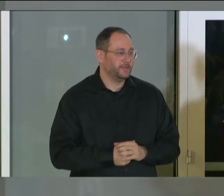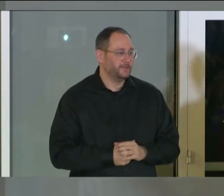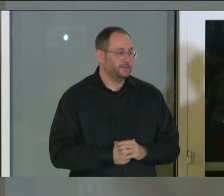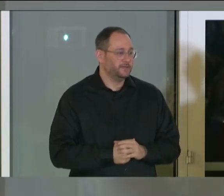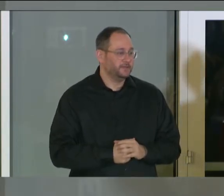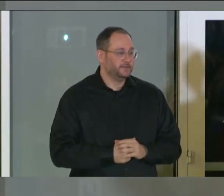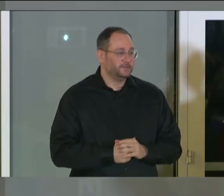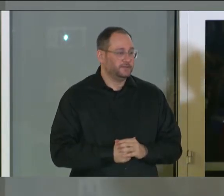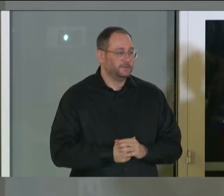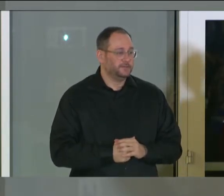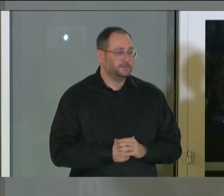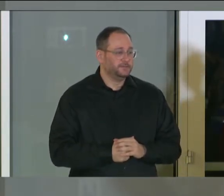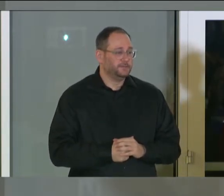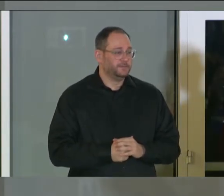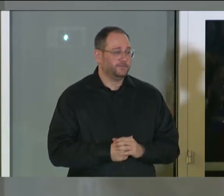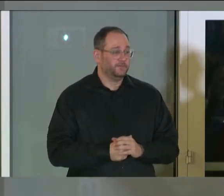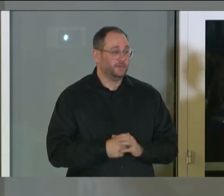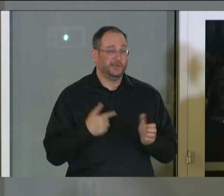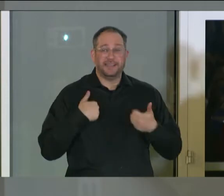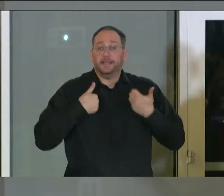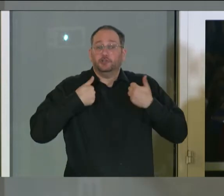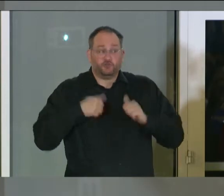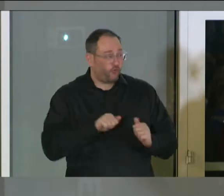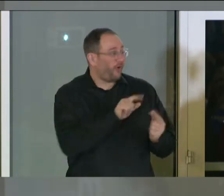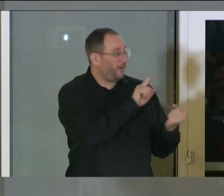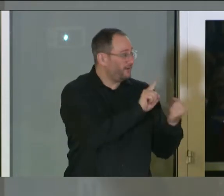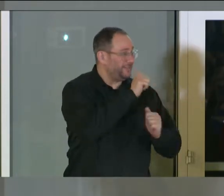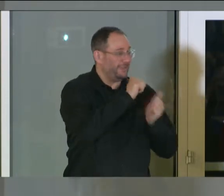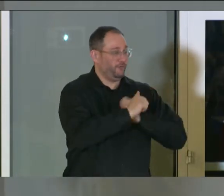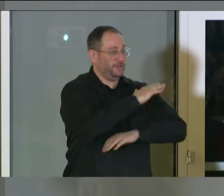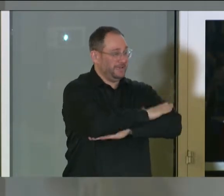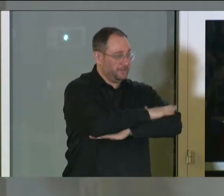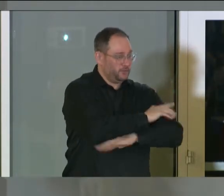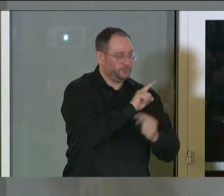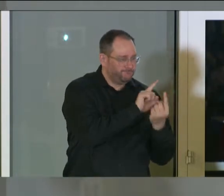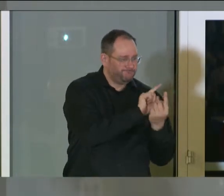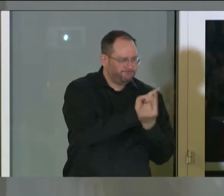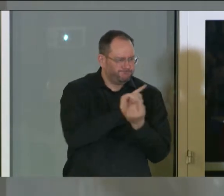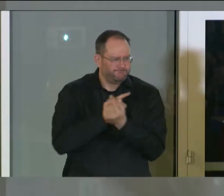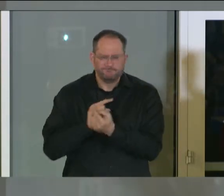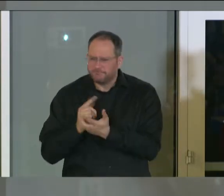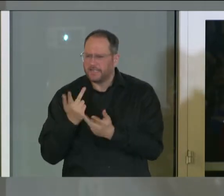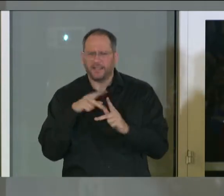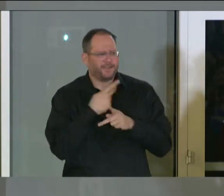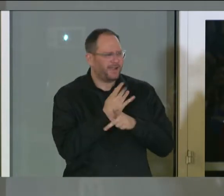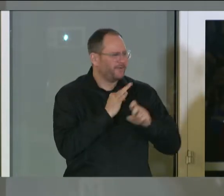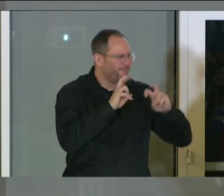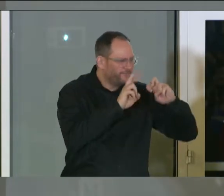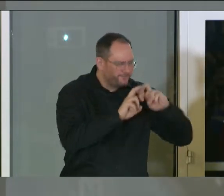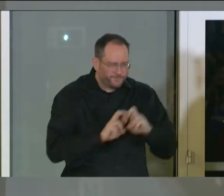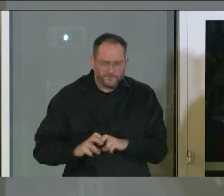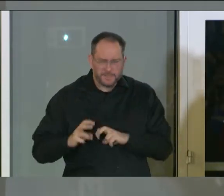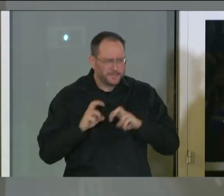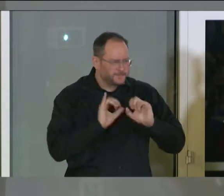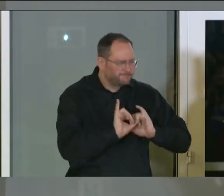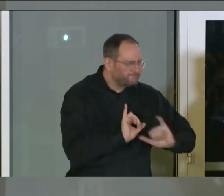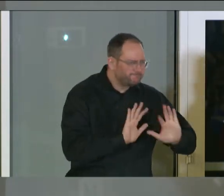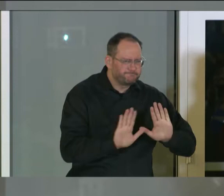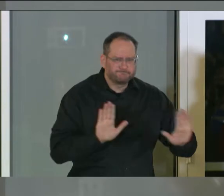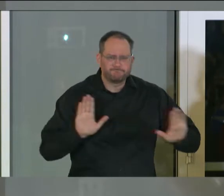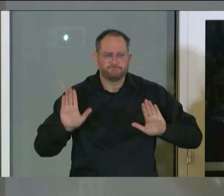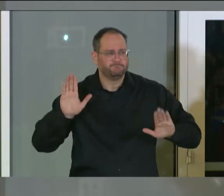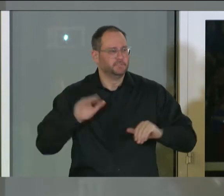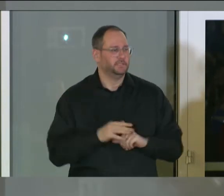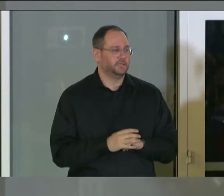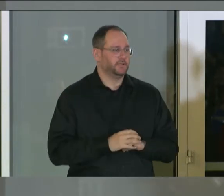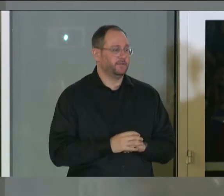each table is to let you know the kind of analysis that we go through each and every budget